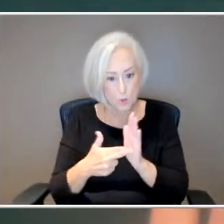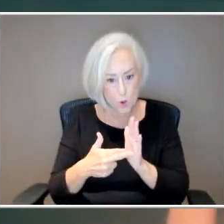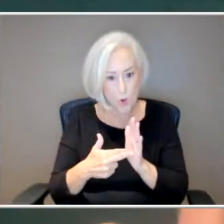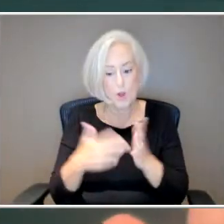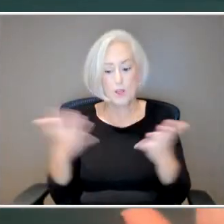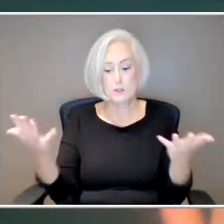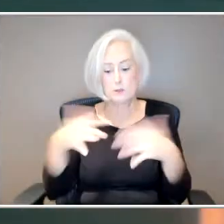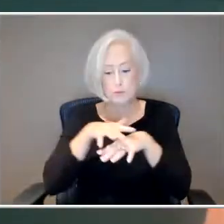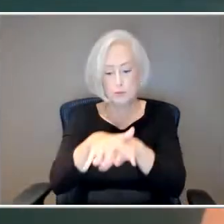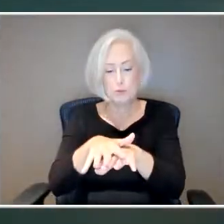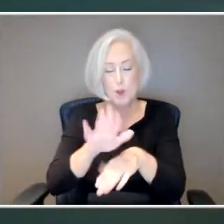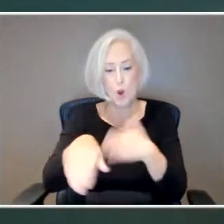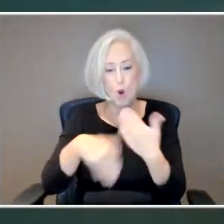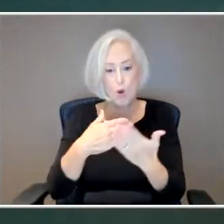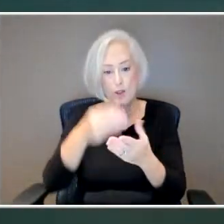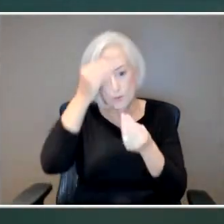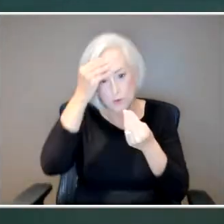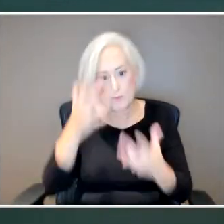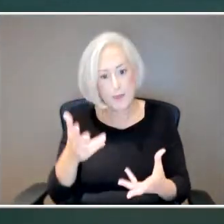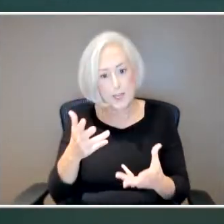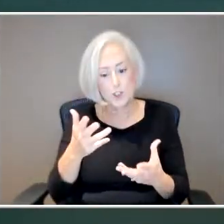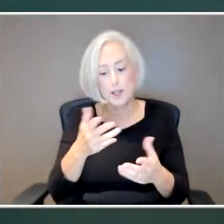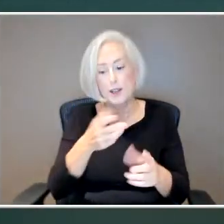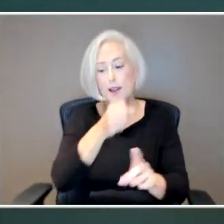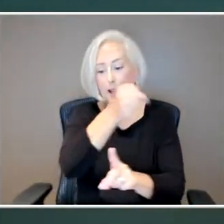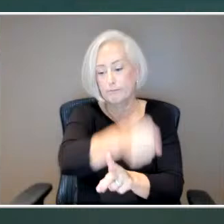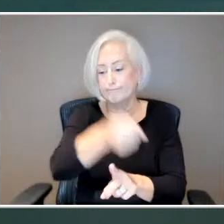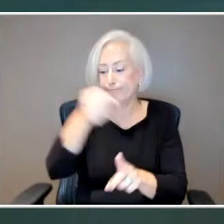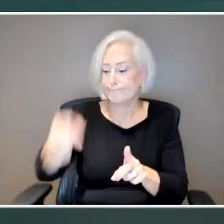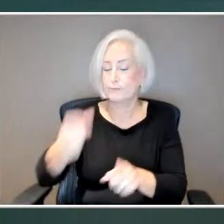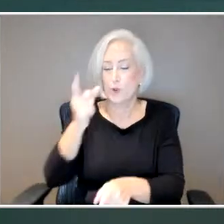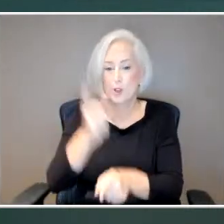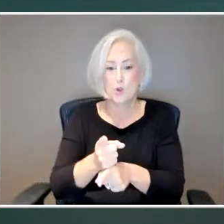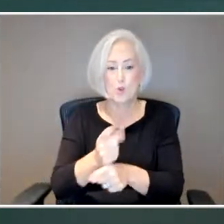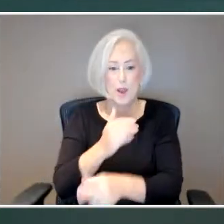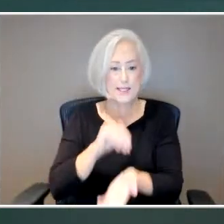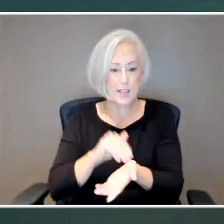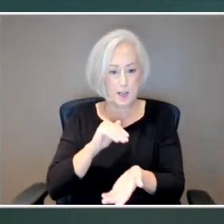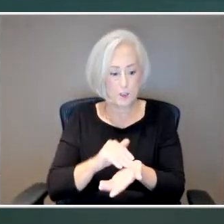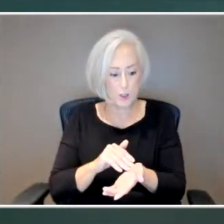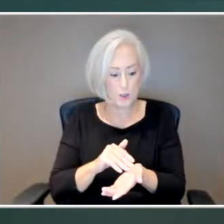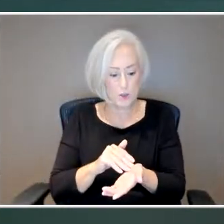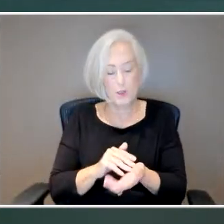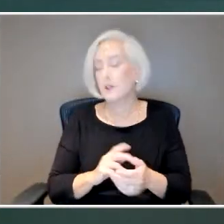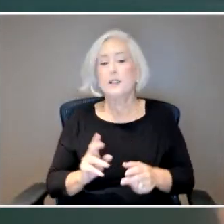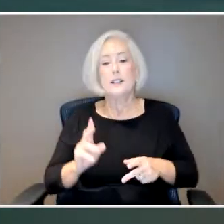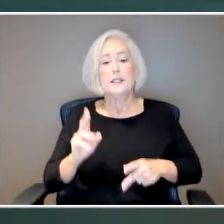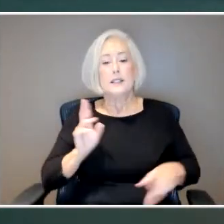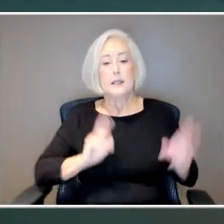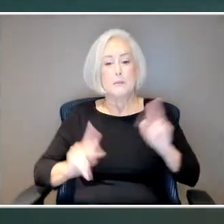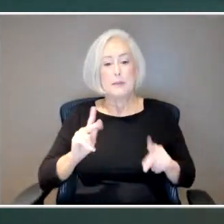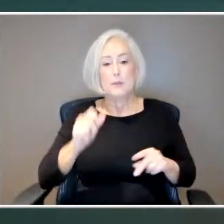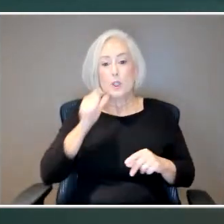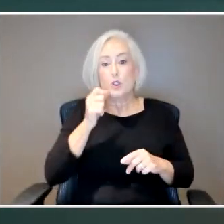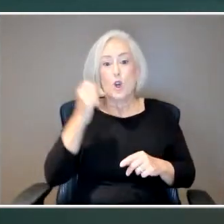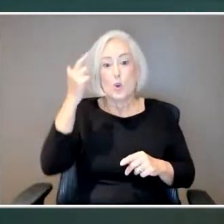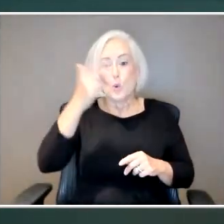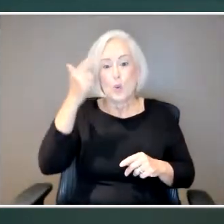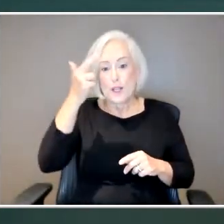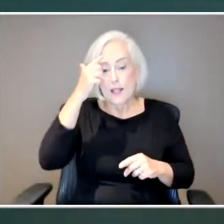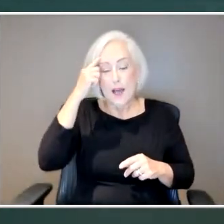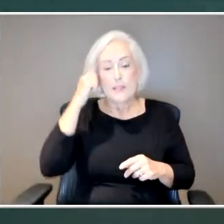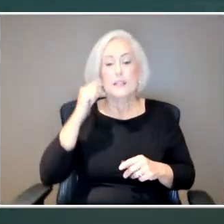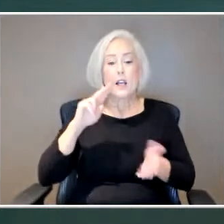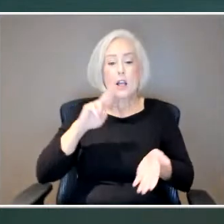you to the right doctor. I think what a lot of people don't realize is that behind the scenes, they're reaching out to us as